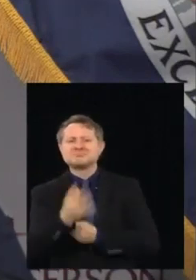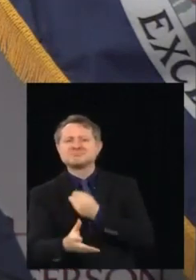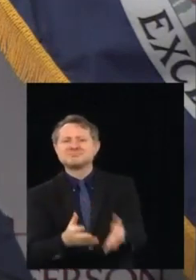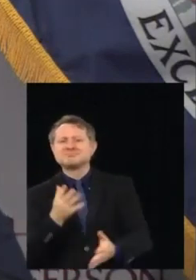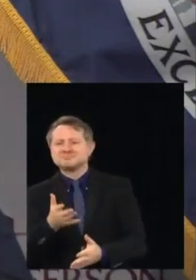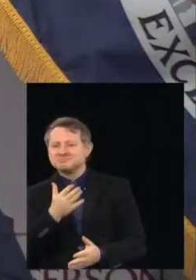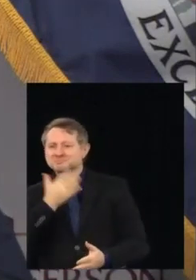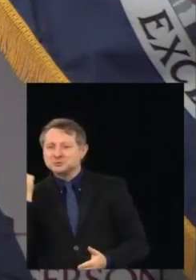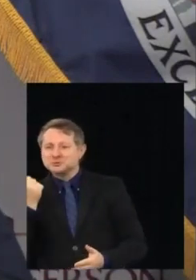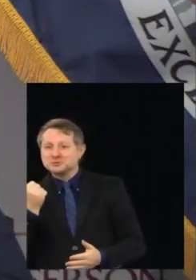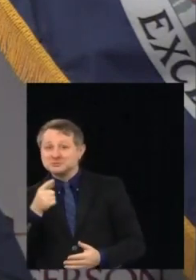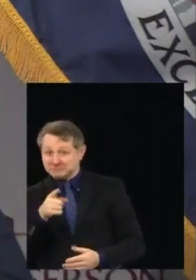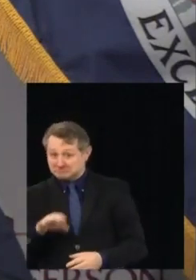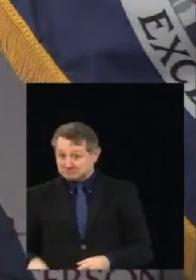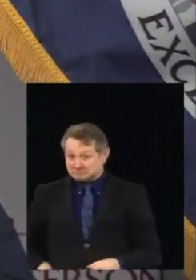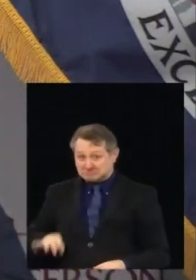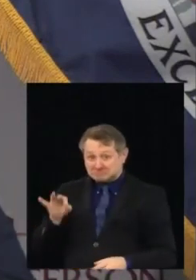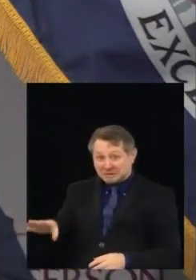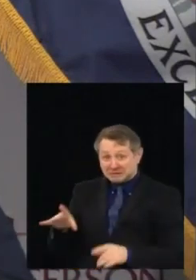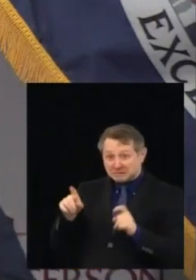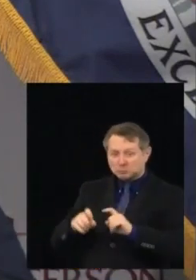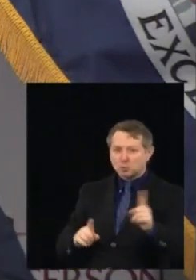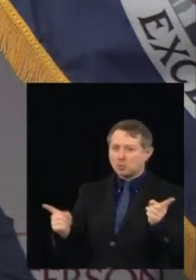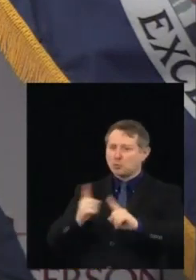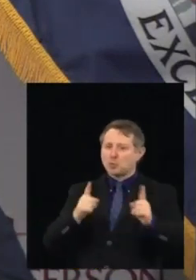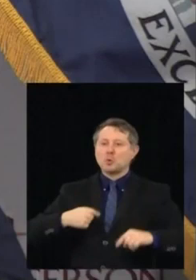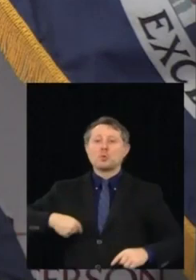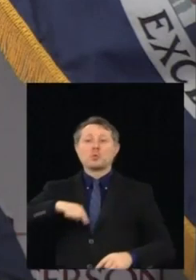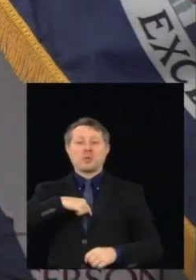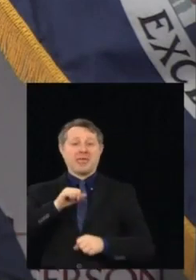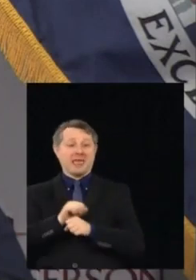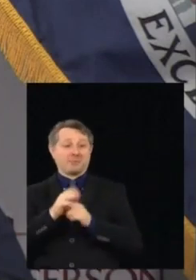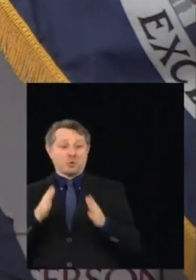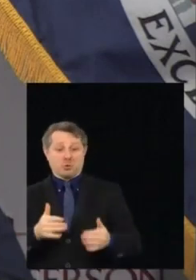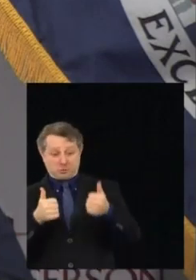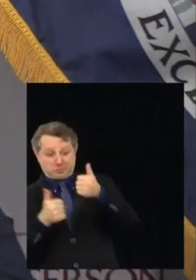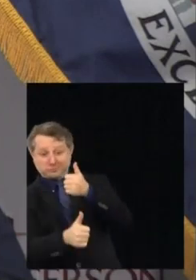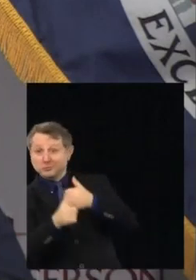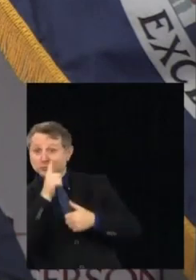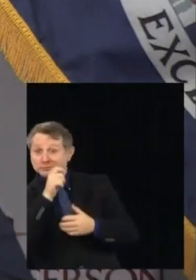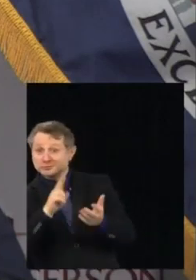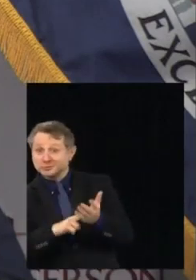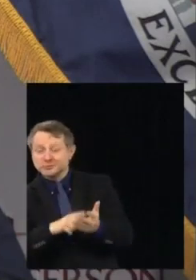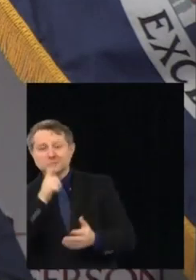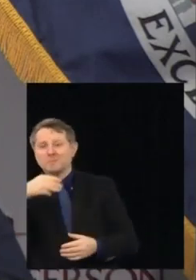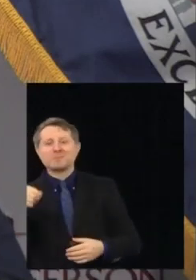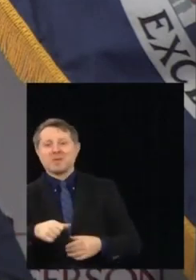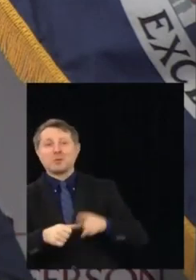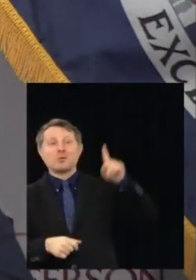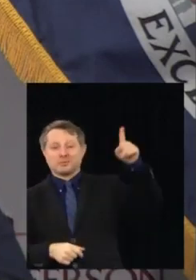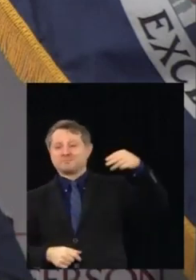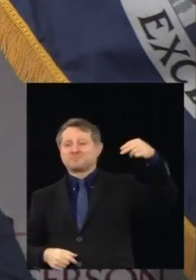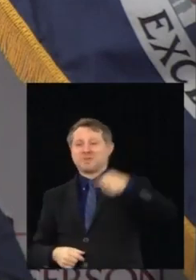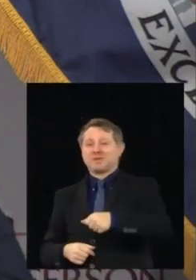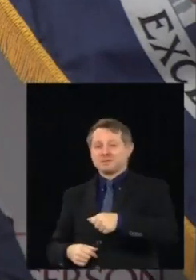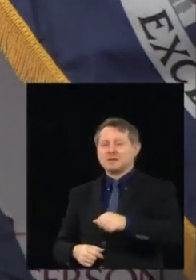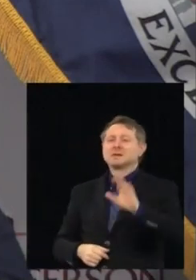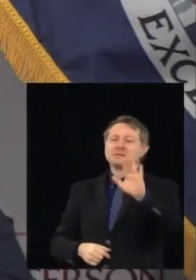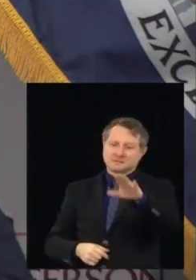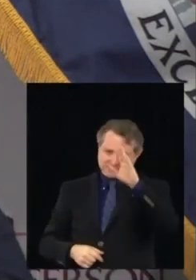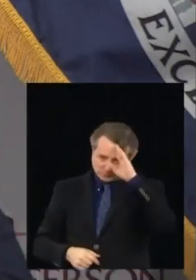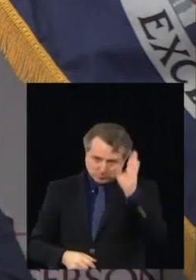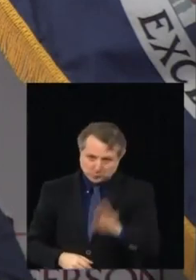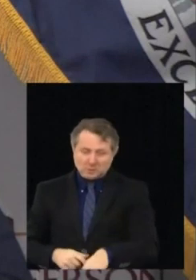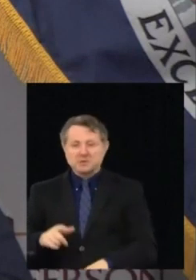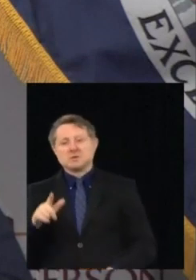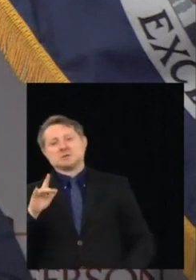cost to the employees. And yes, it's a inconvenience. It's a pain